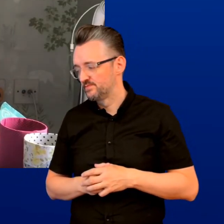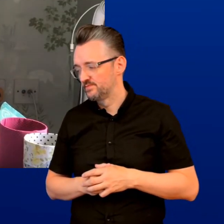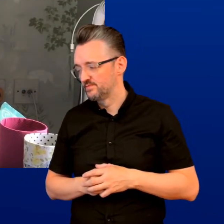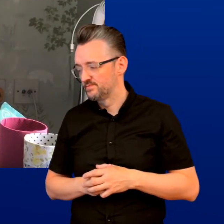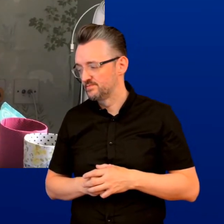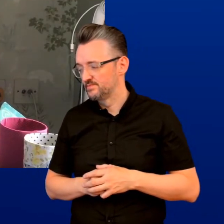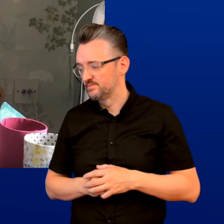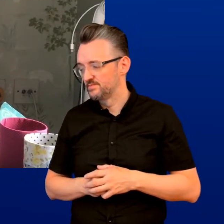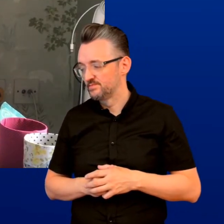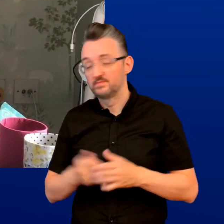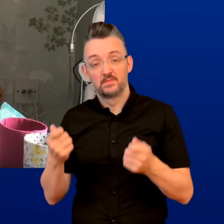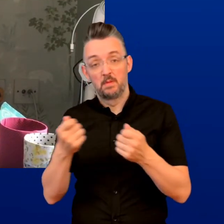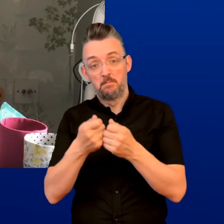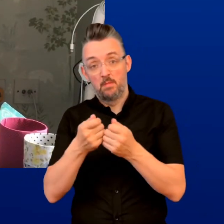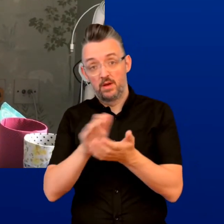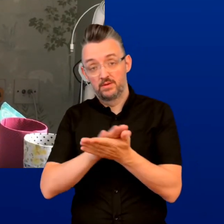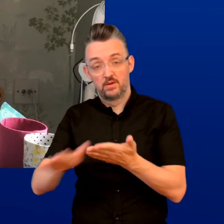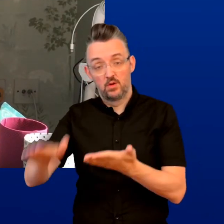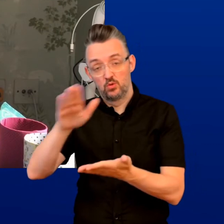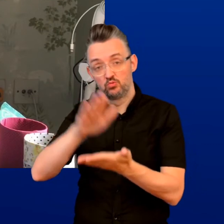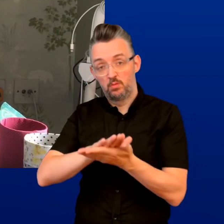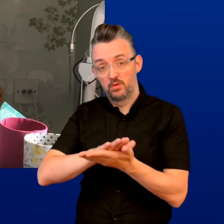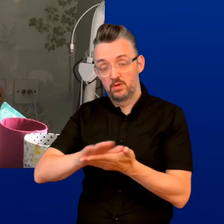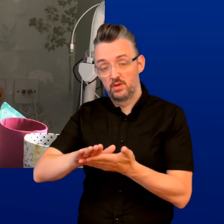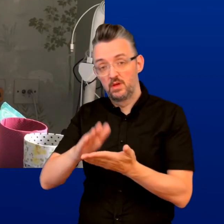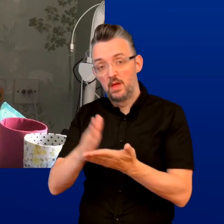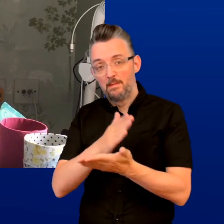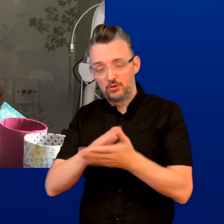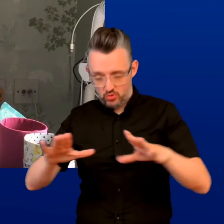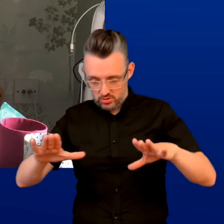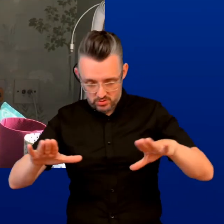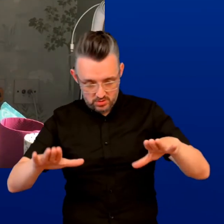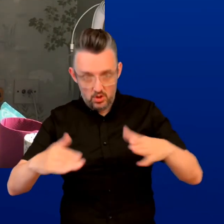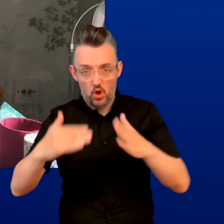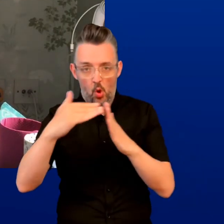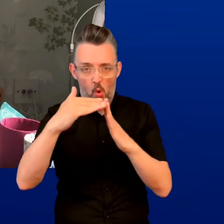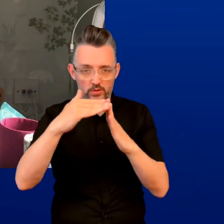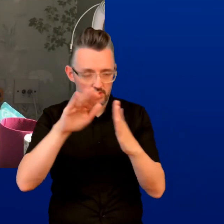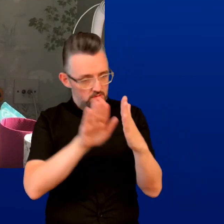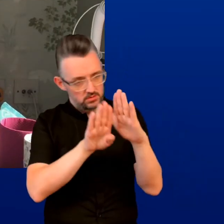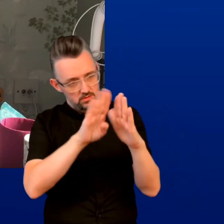And then get your paper and try and keep it in line at the corner